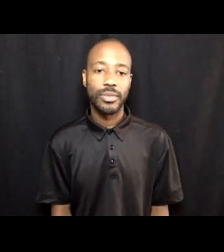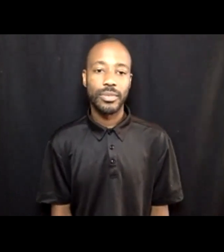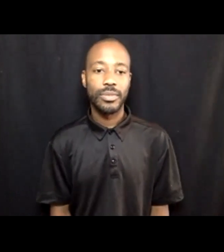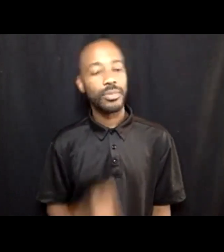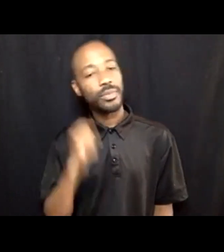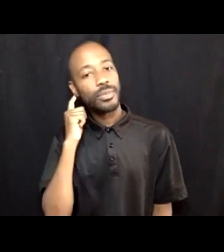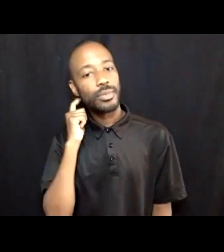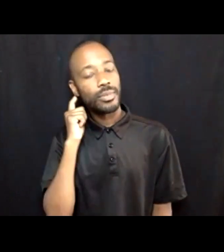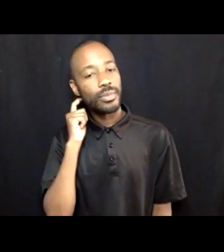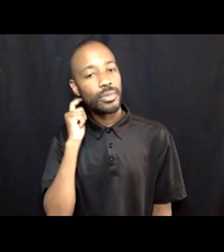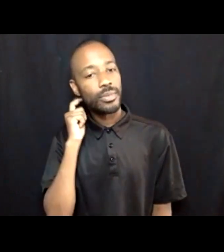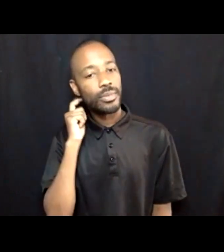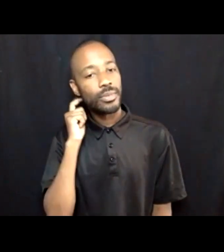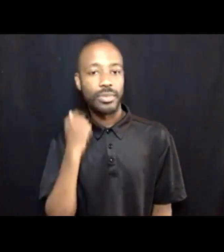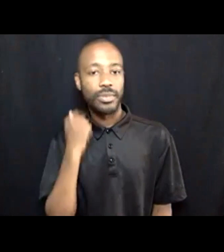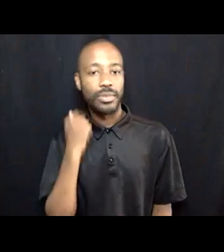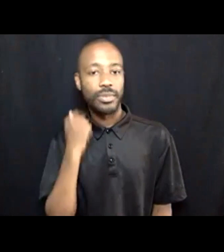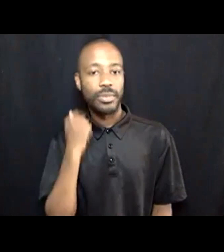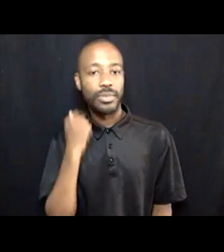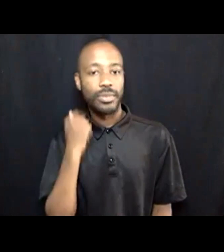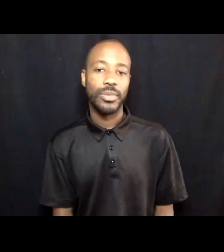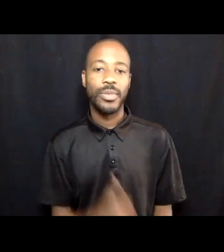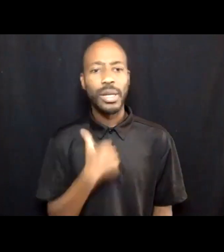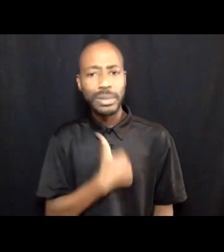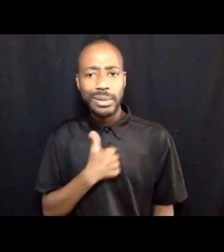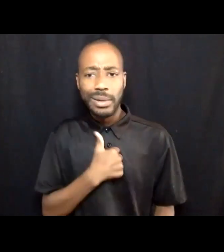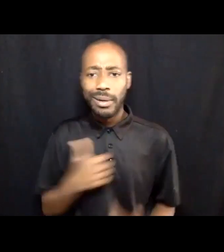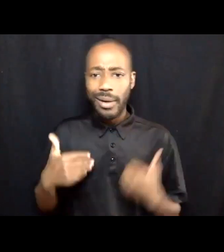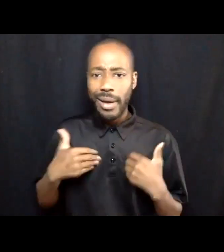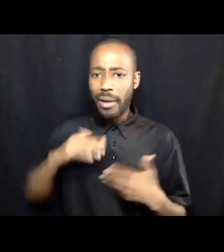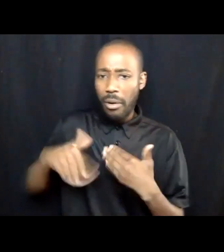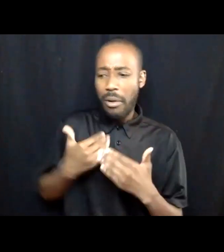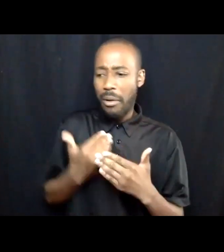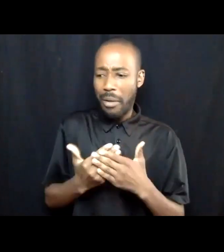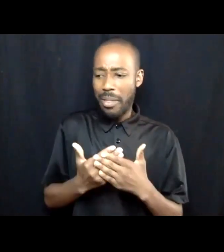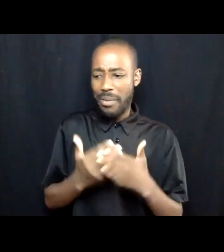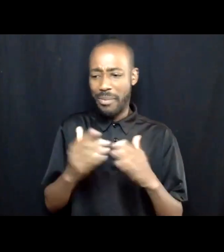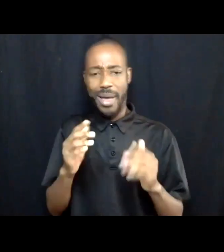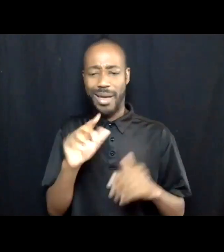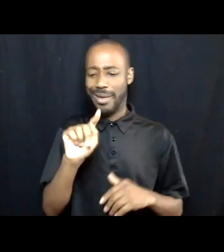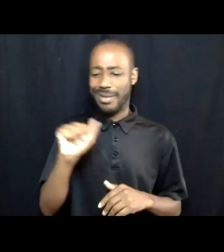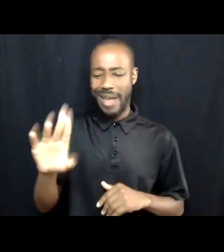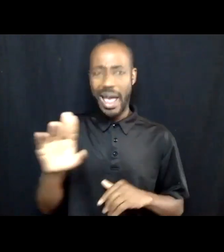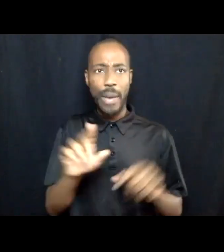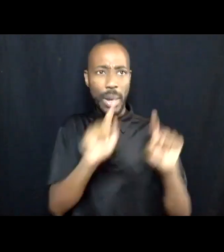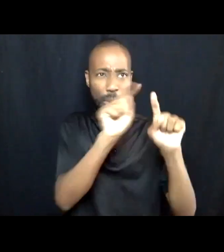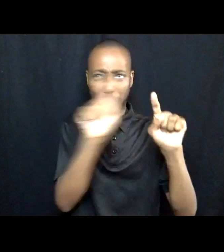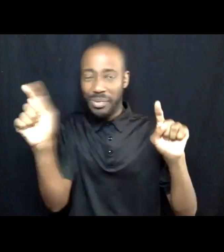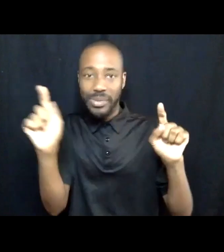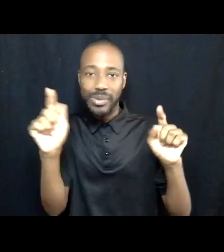Where is a quick place I can find the link? Sorry, I had all of my tabs open and now they're not.